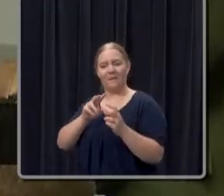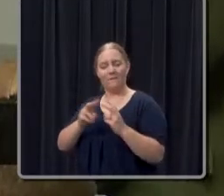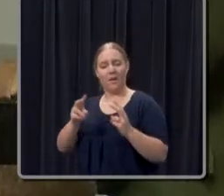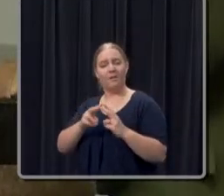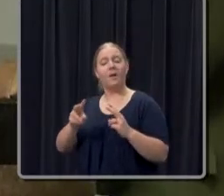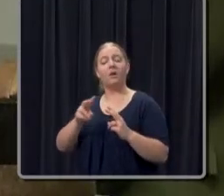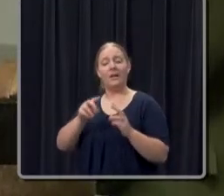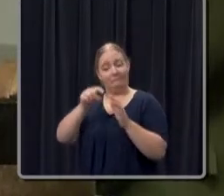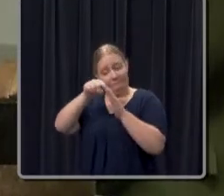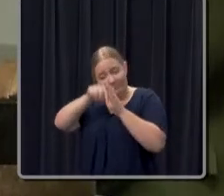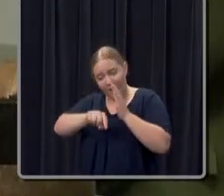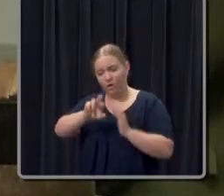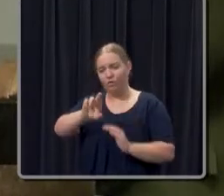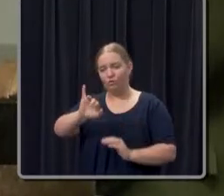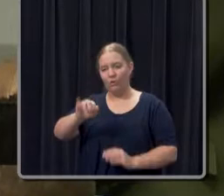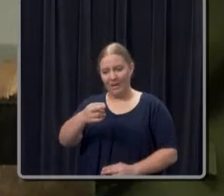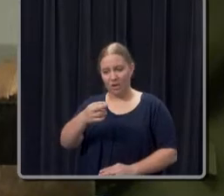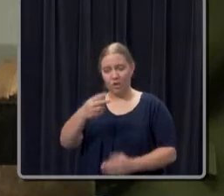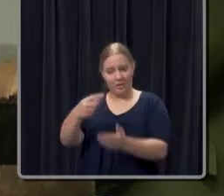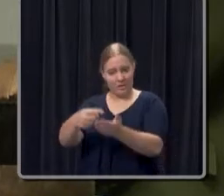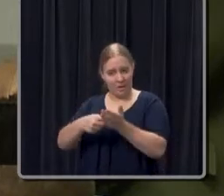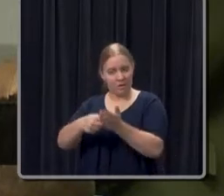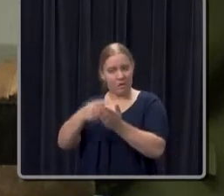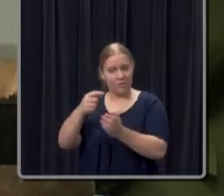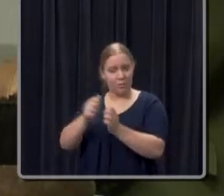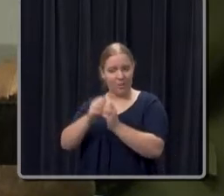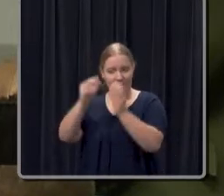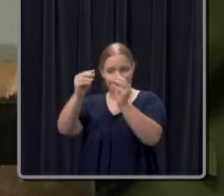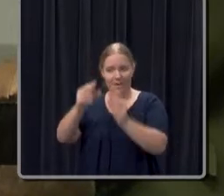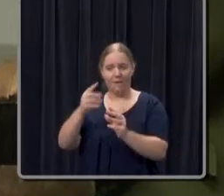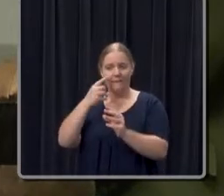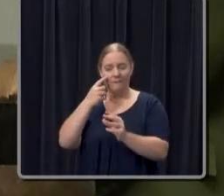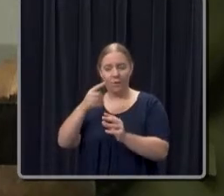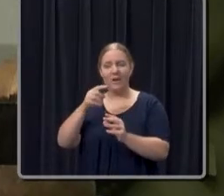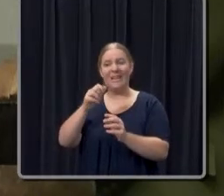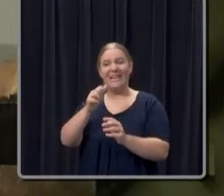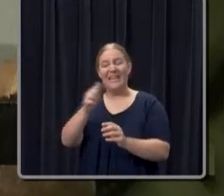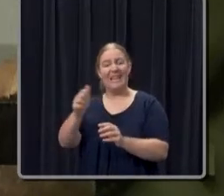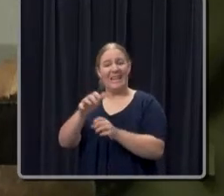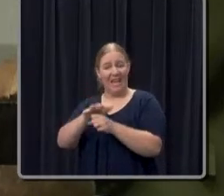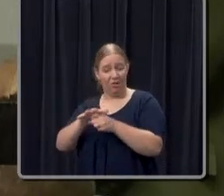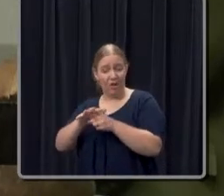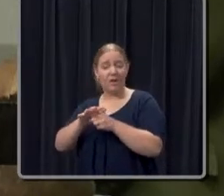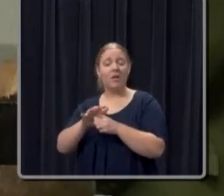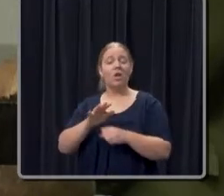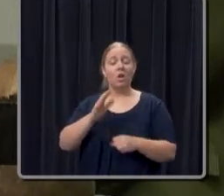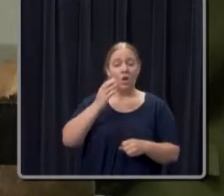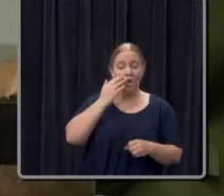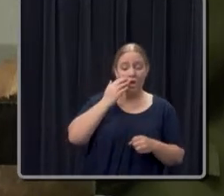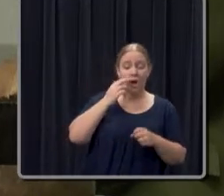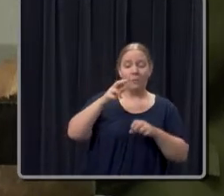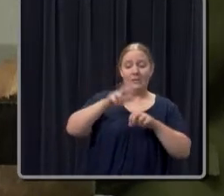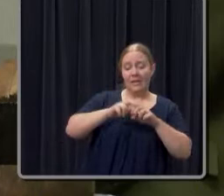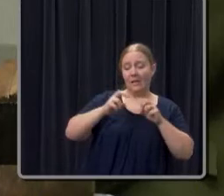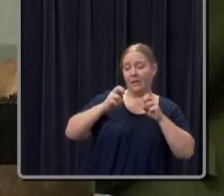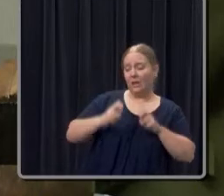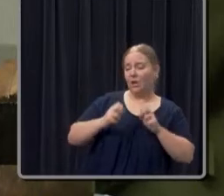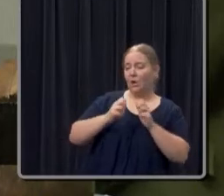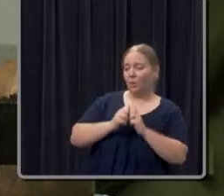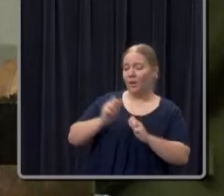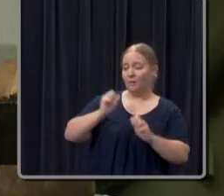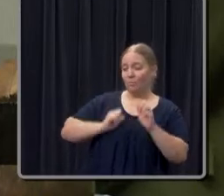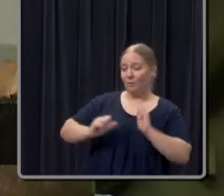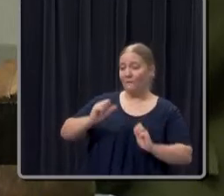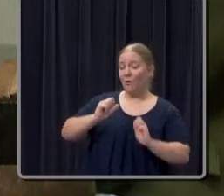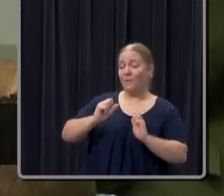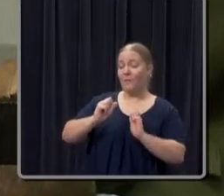rich discussions with teachers that they can have for any curricular area that we have out there. Sitting in on our performing arts and listening to their